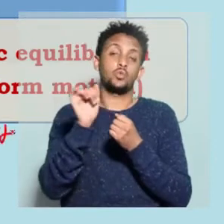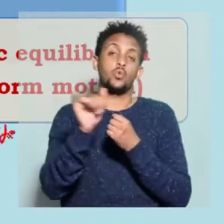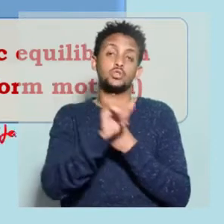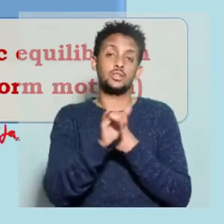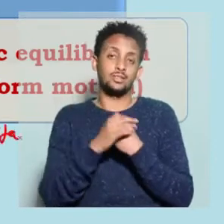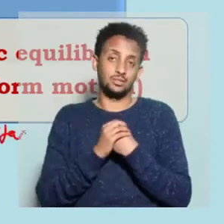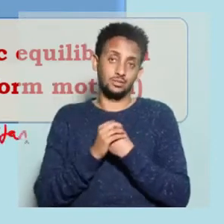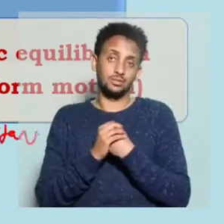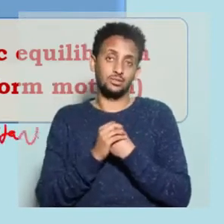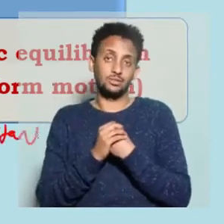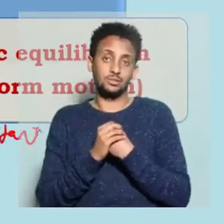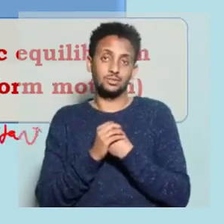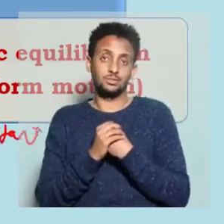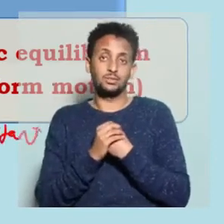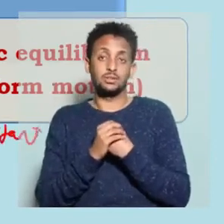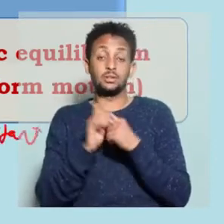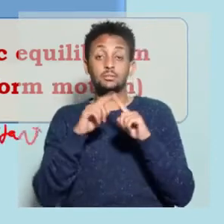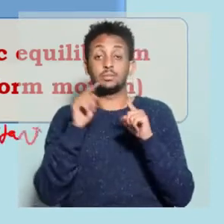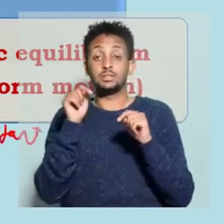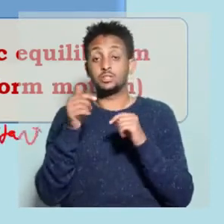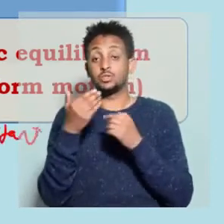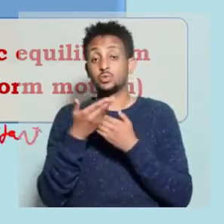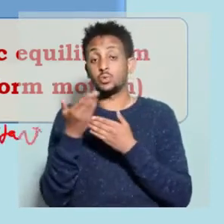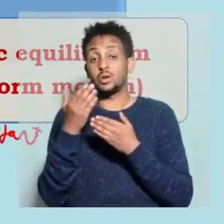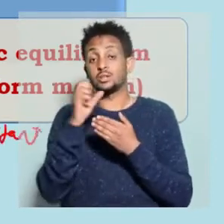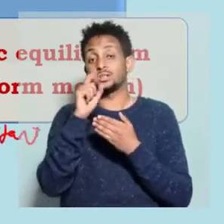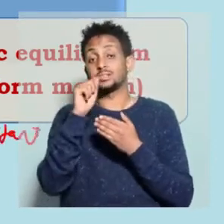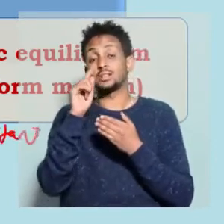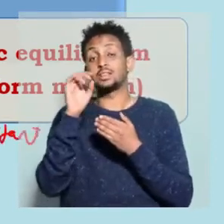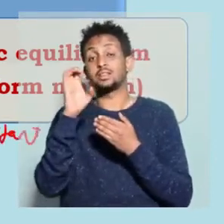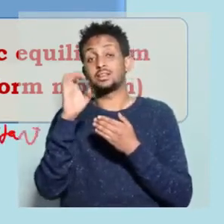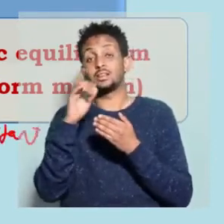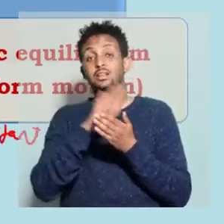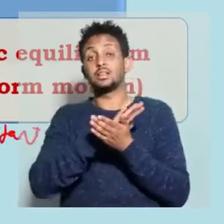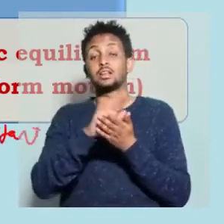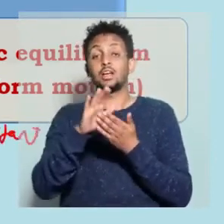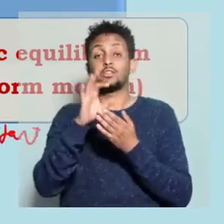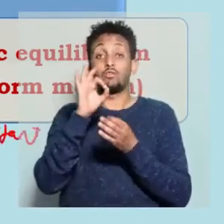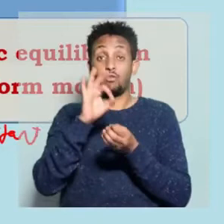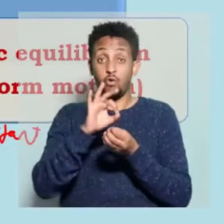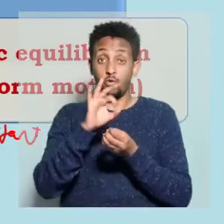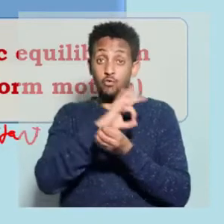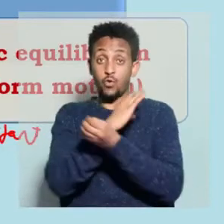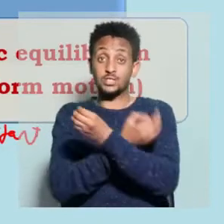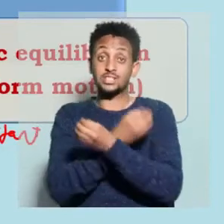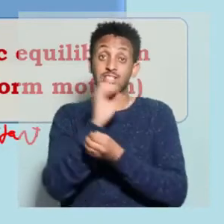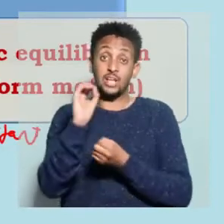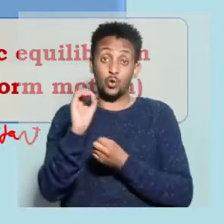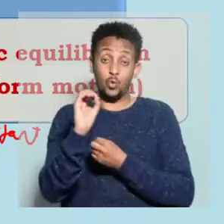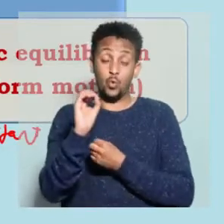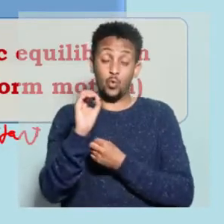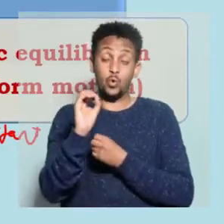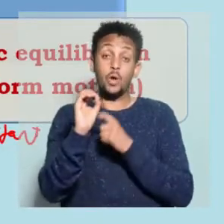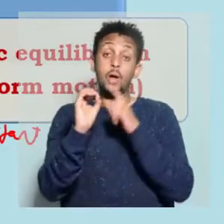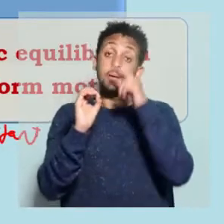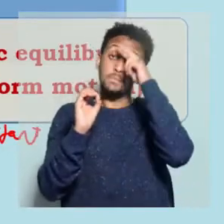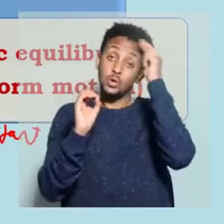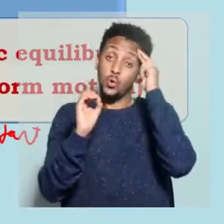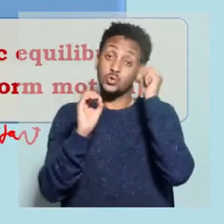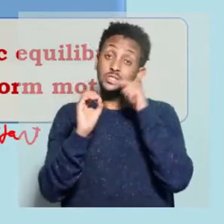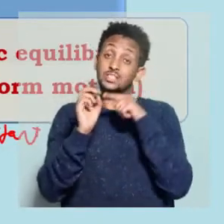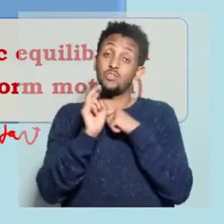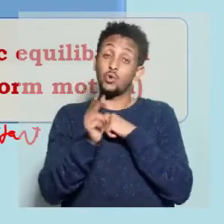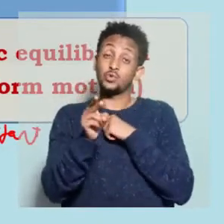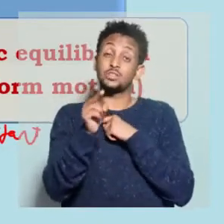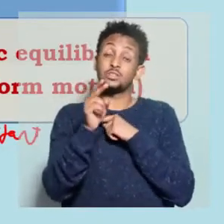constant. But in this case, in static equilibrium, the net force is 0. The net force is 0 because the